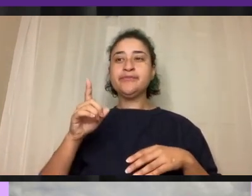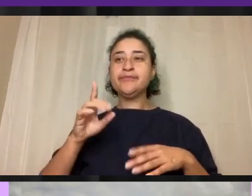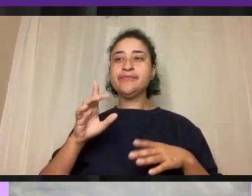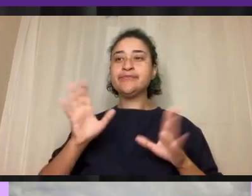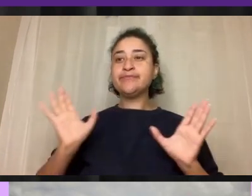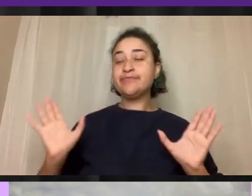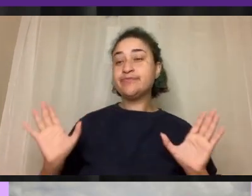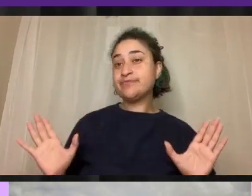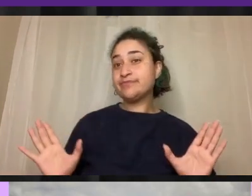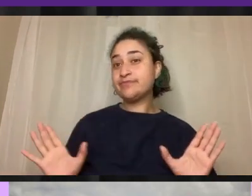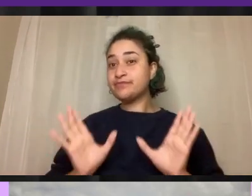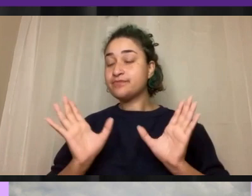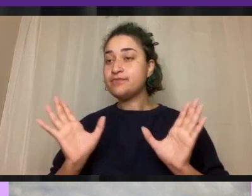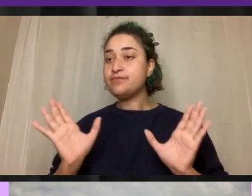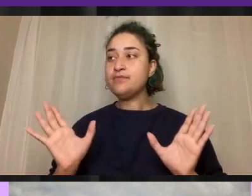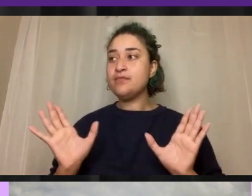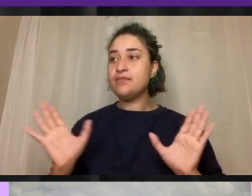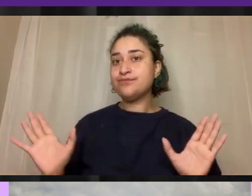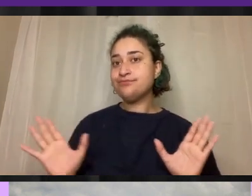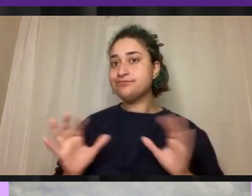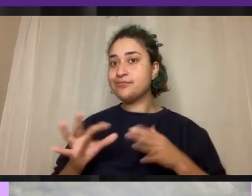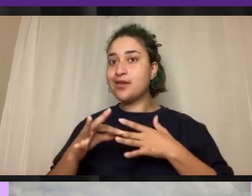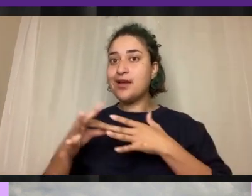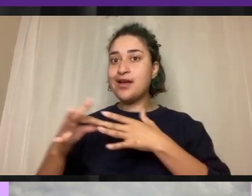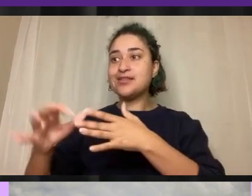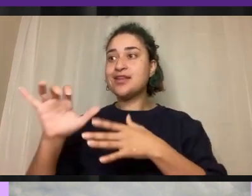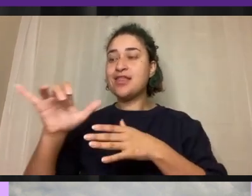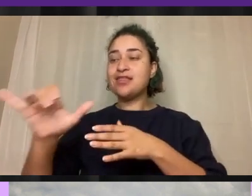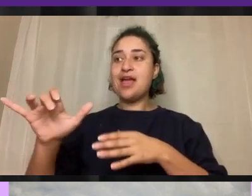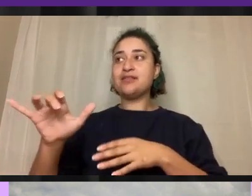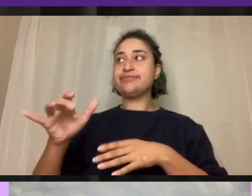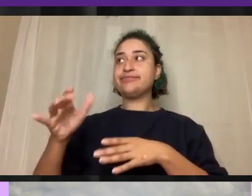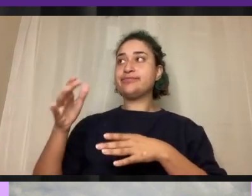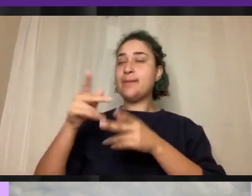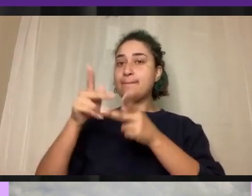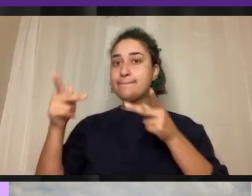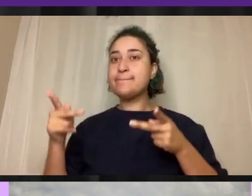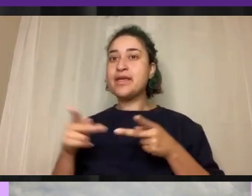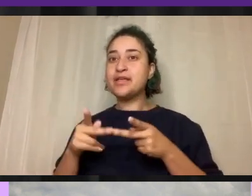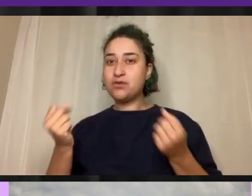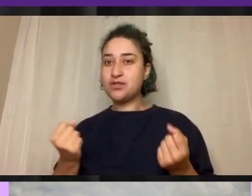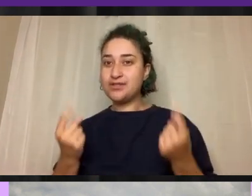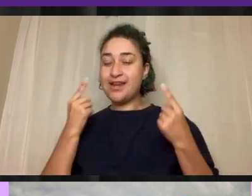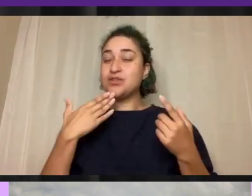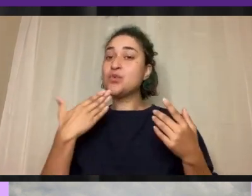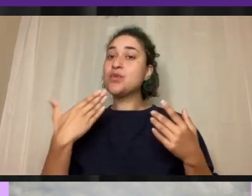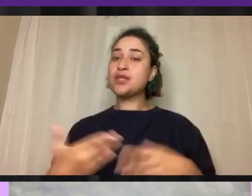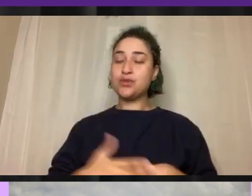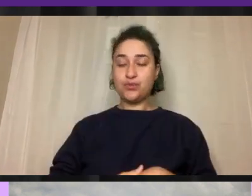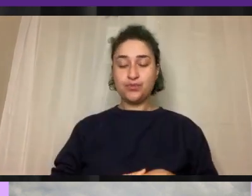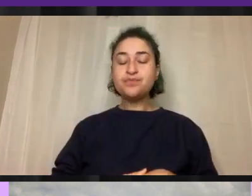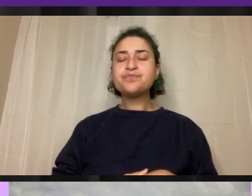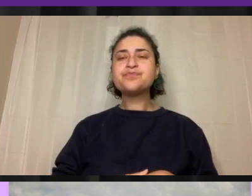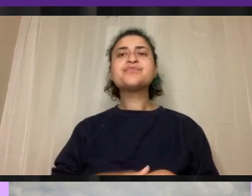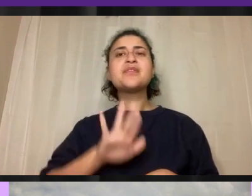in that direction. So I thank you for sharing that. I'm curious